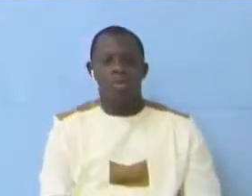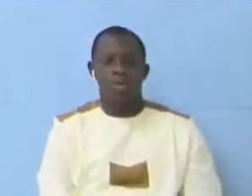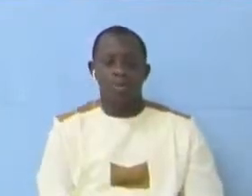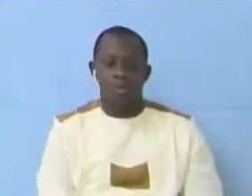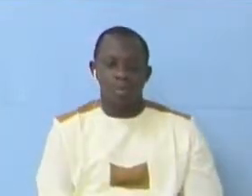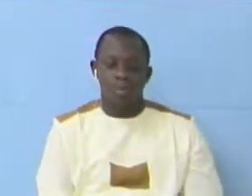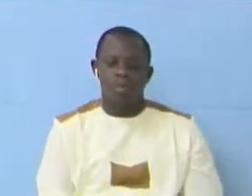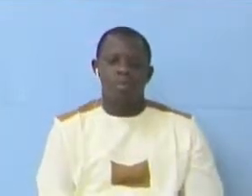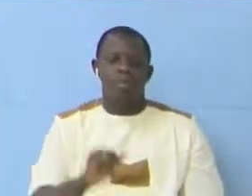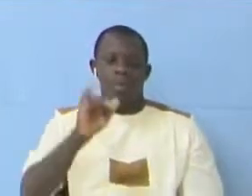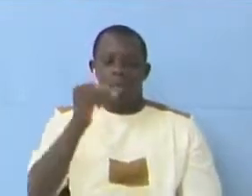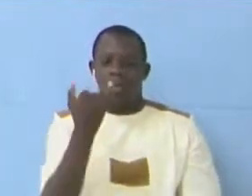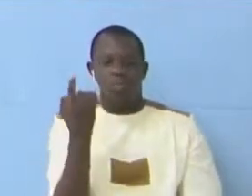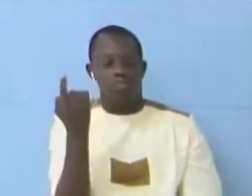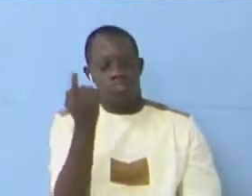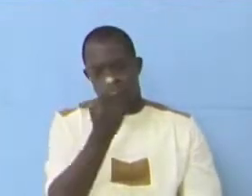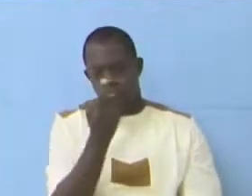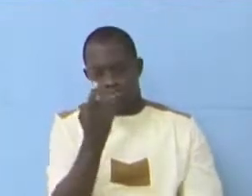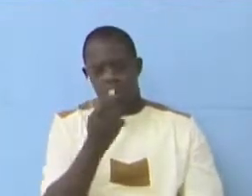Yes, that was the only time.